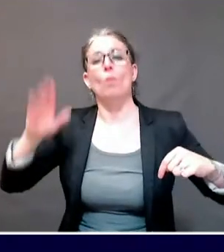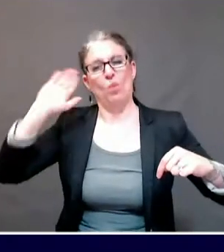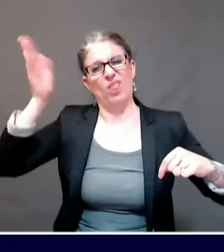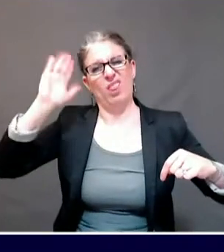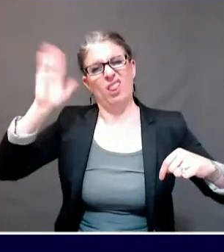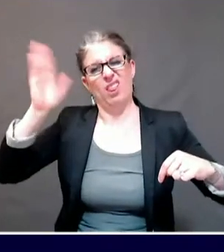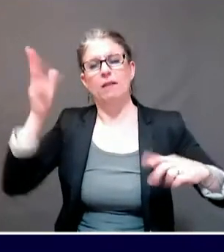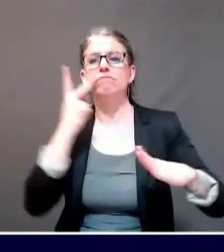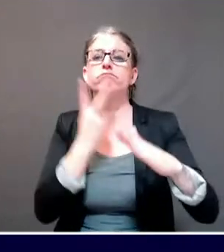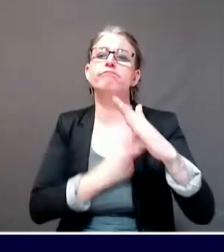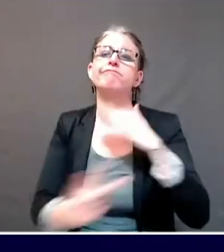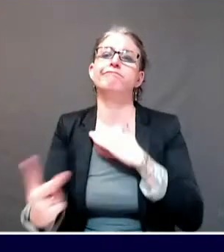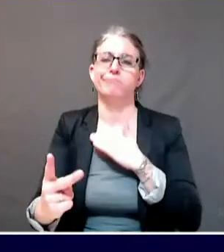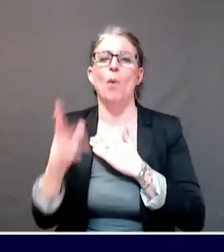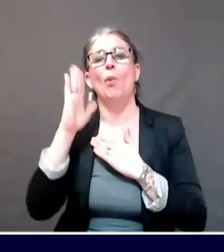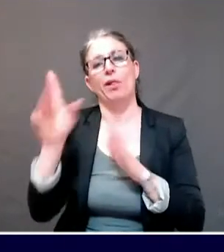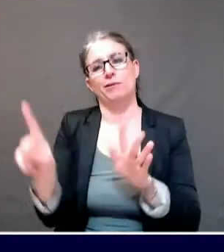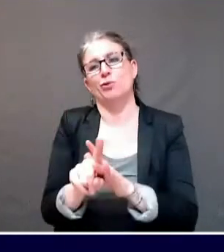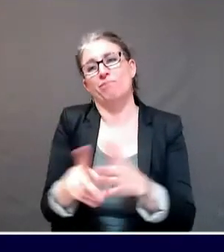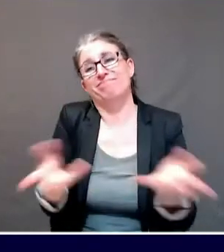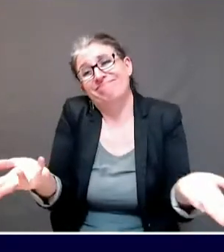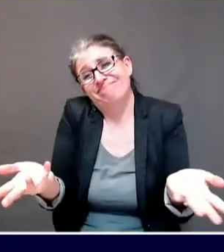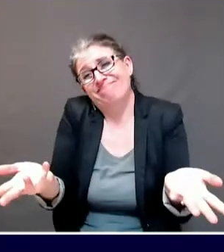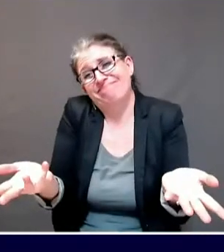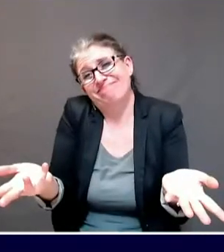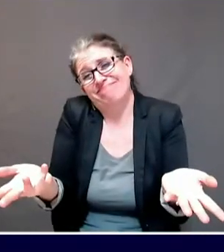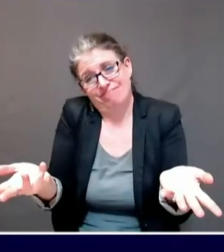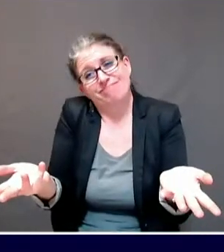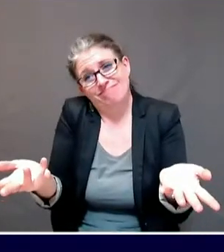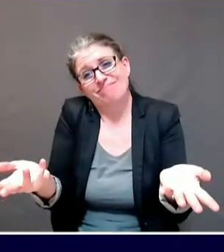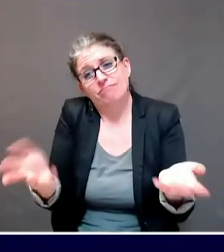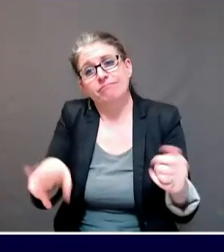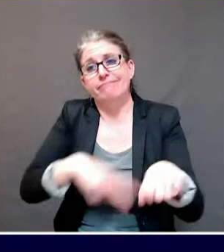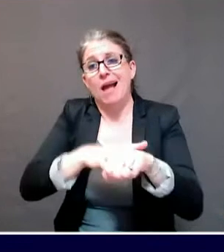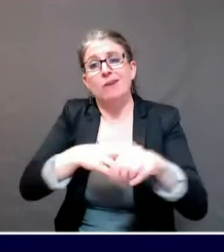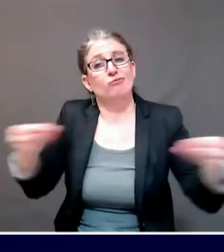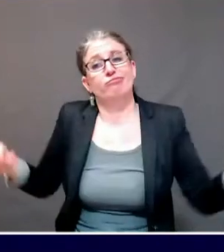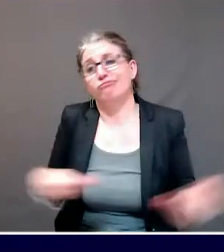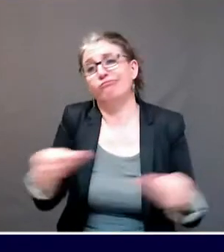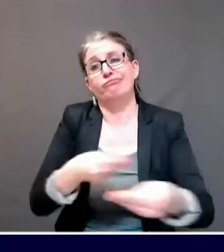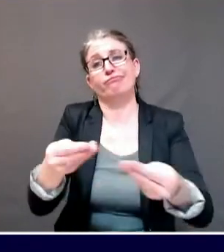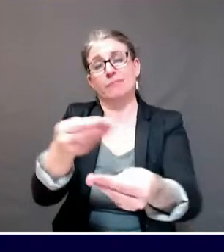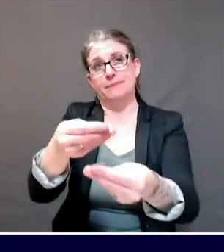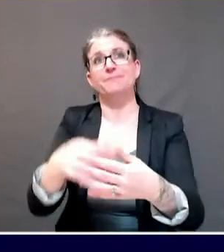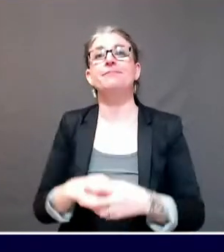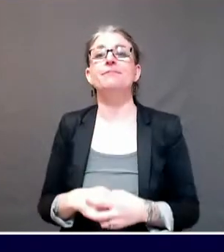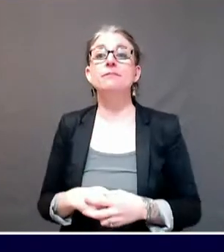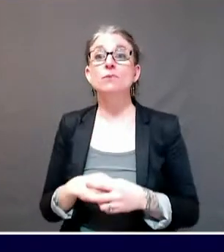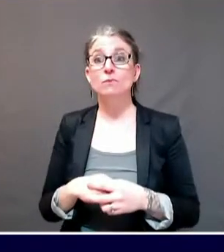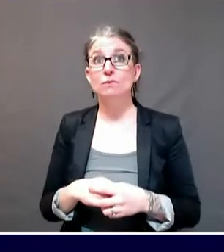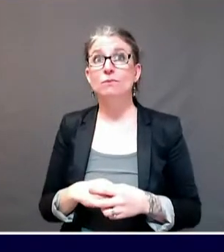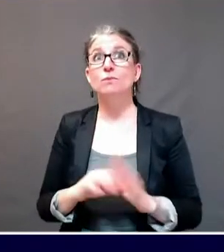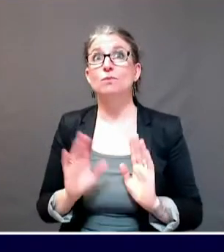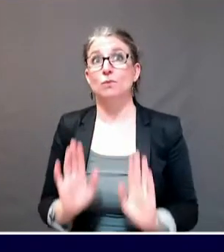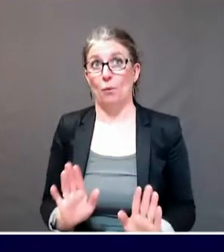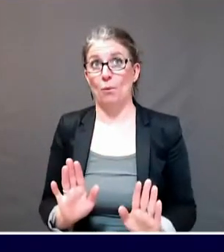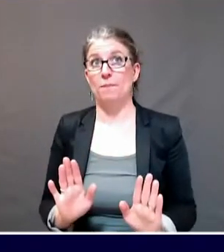Once that virus hits a critical threshold, it will start to begin spreading even more rapidly unless we slow it